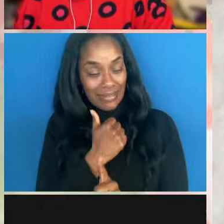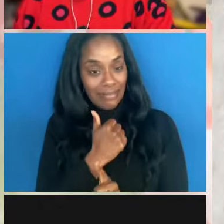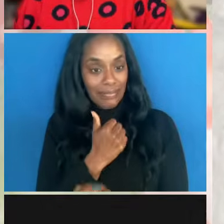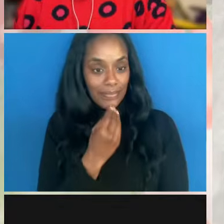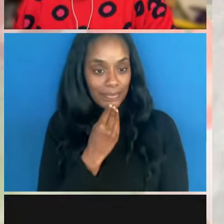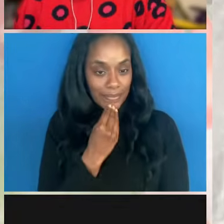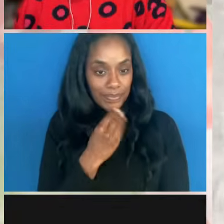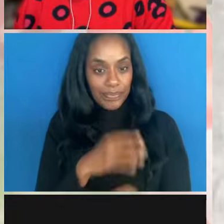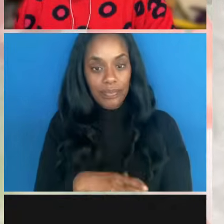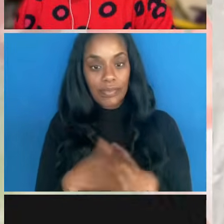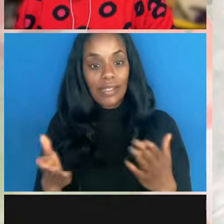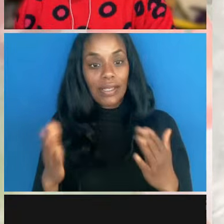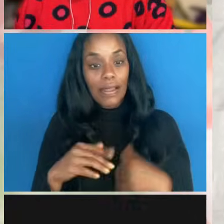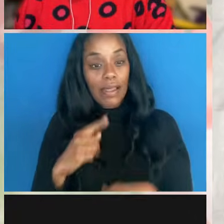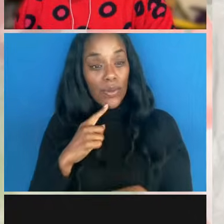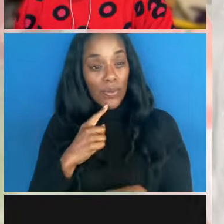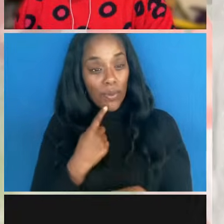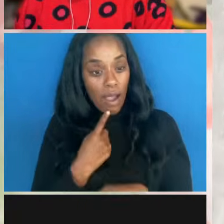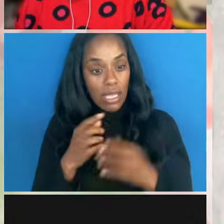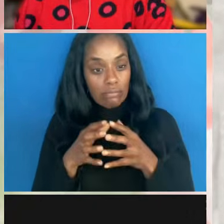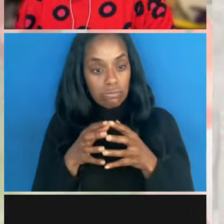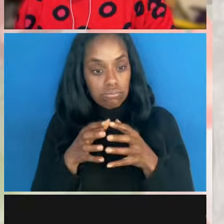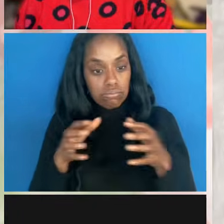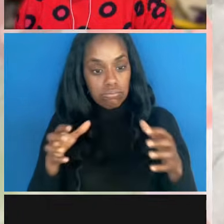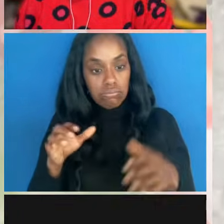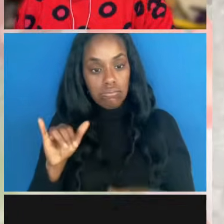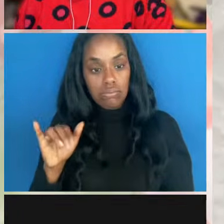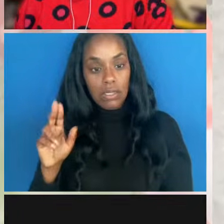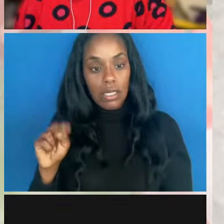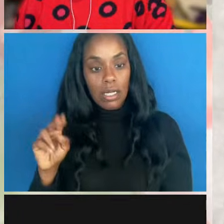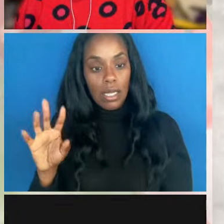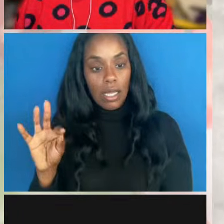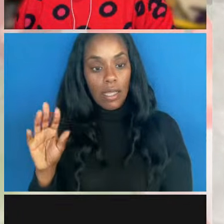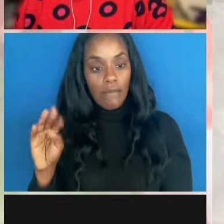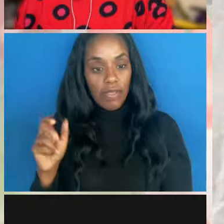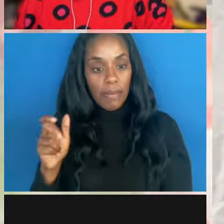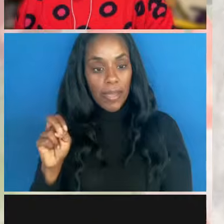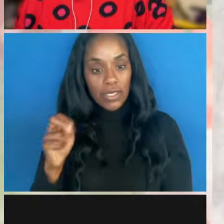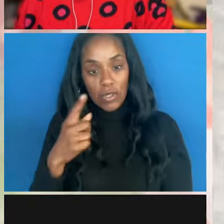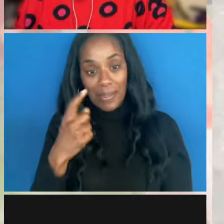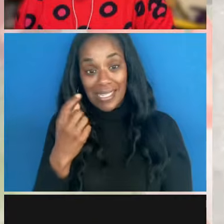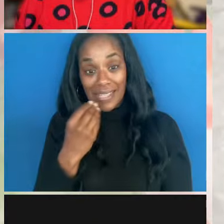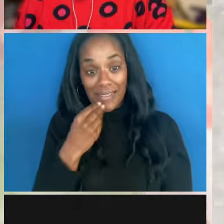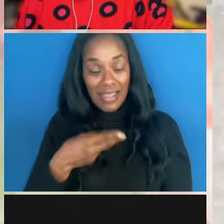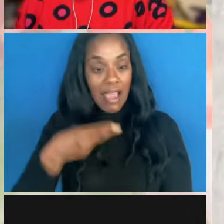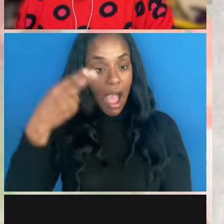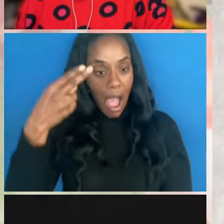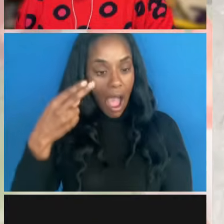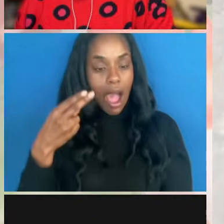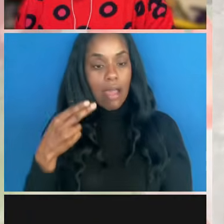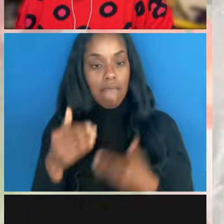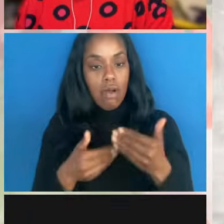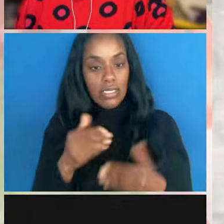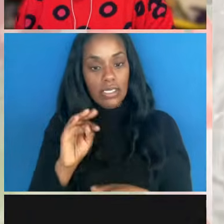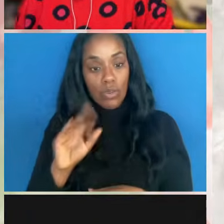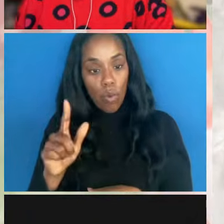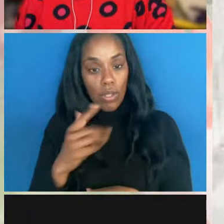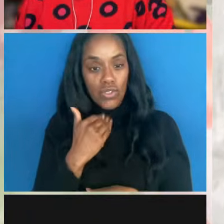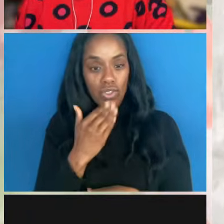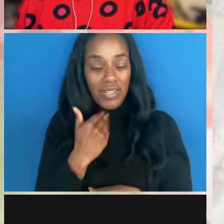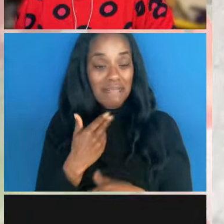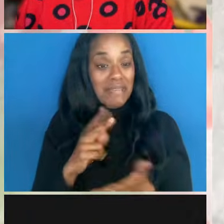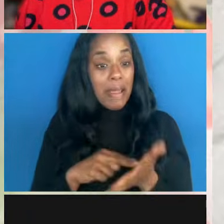Chronic inflammation due to consuming highly processed oils and sugars creates a state of constant inflammation,